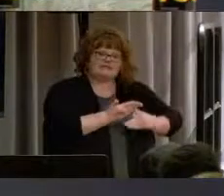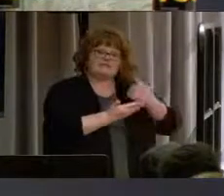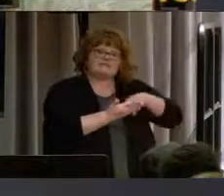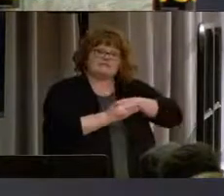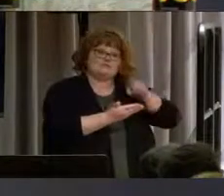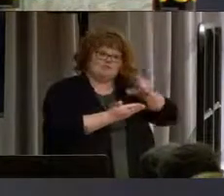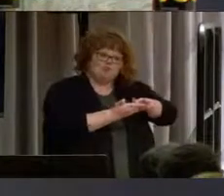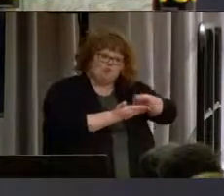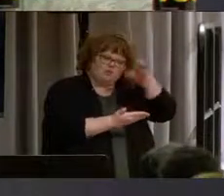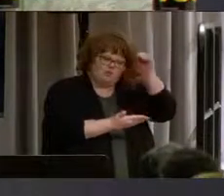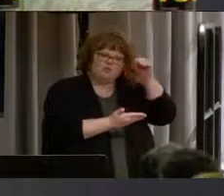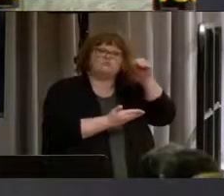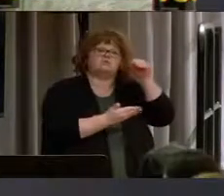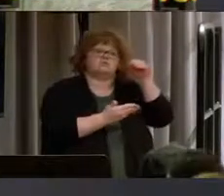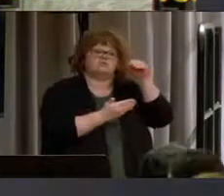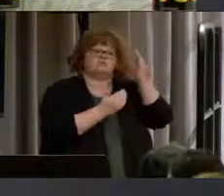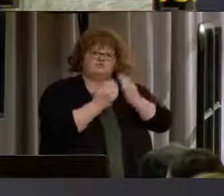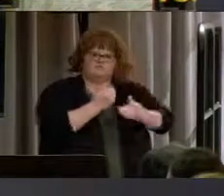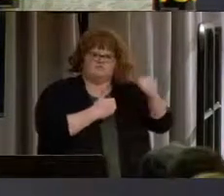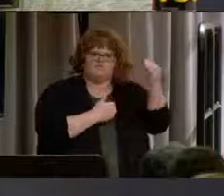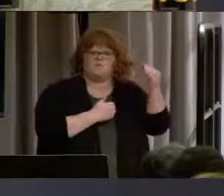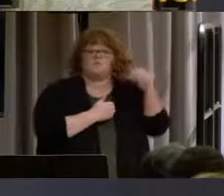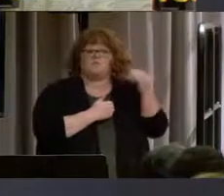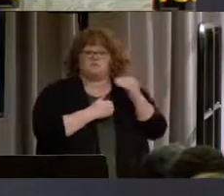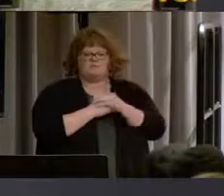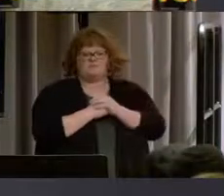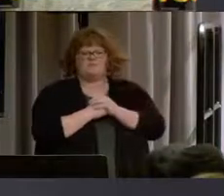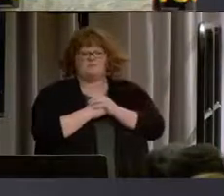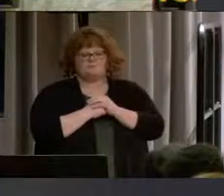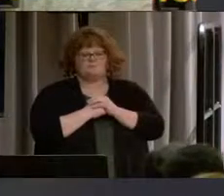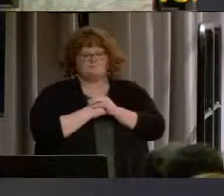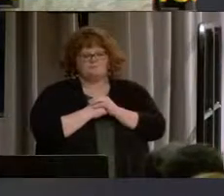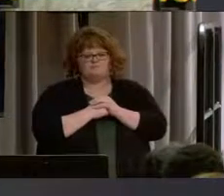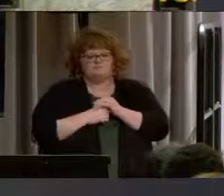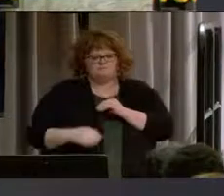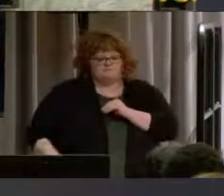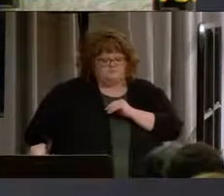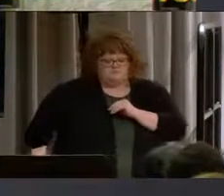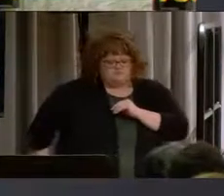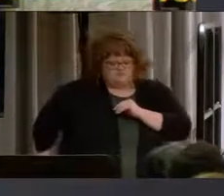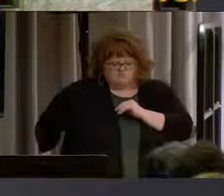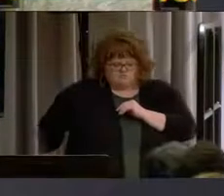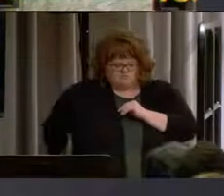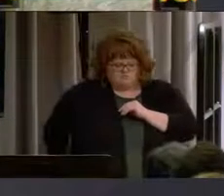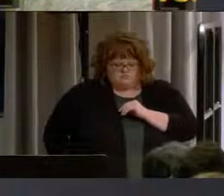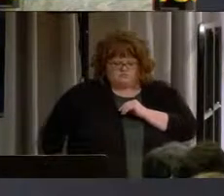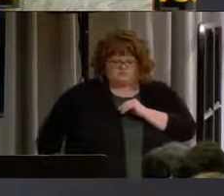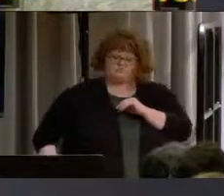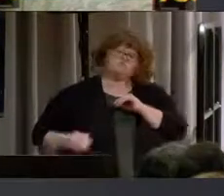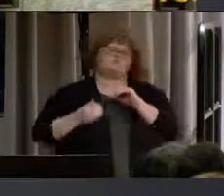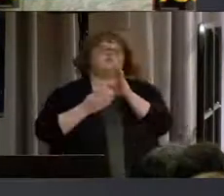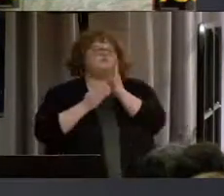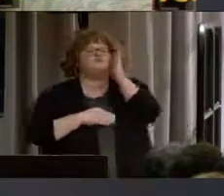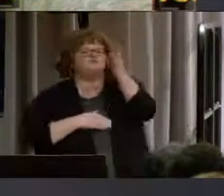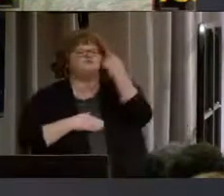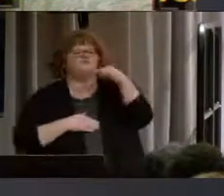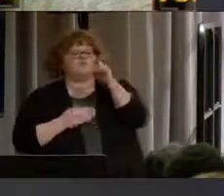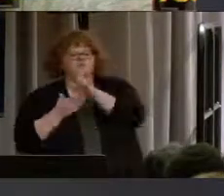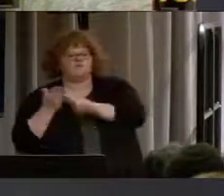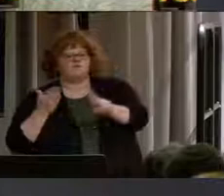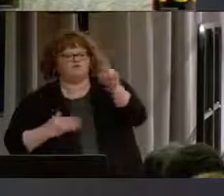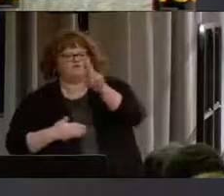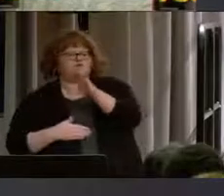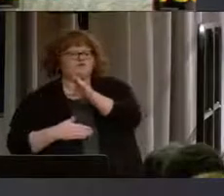of as we move through our future as a university and future leaders of